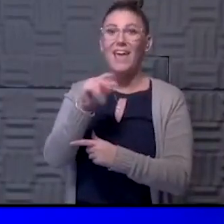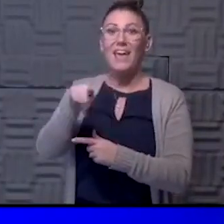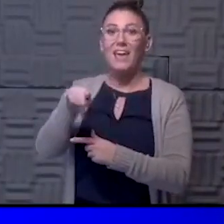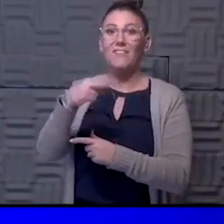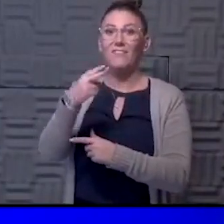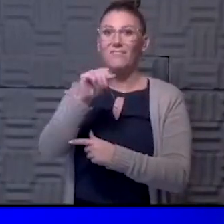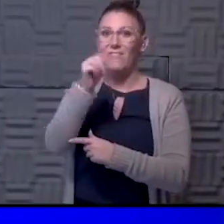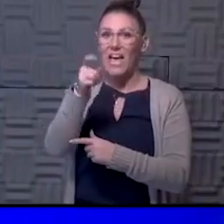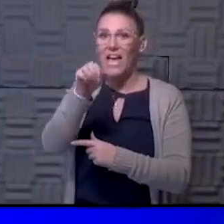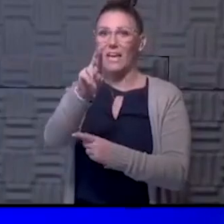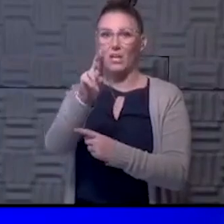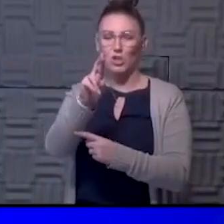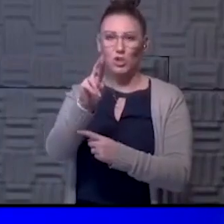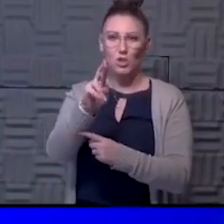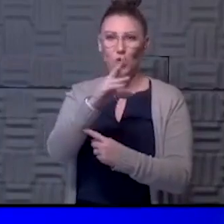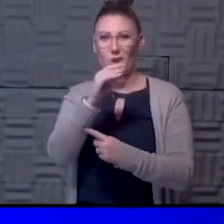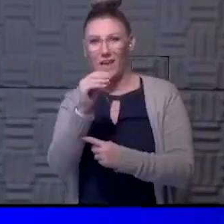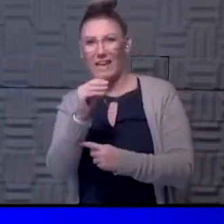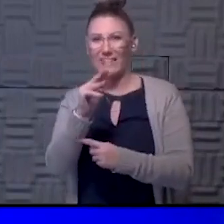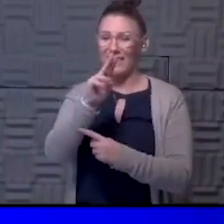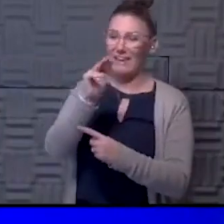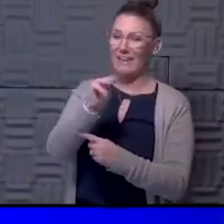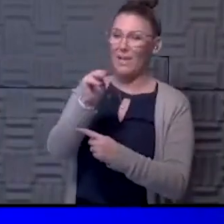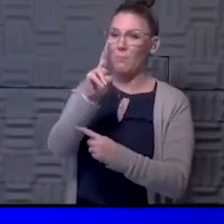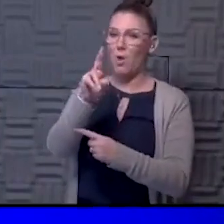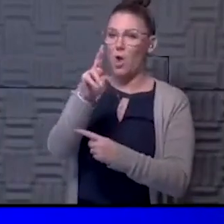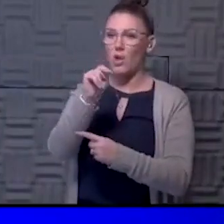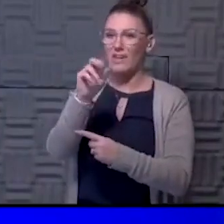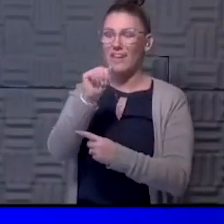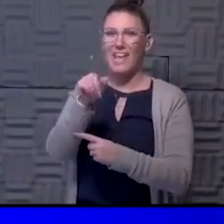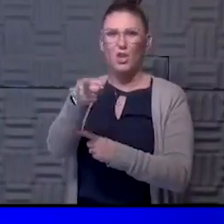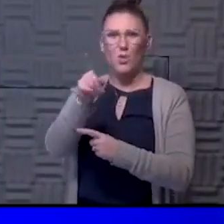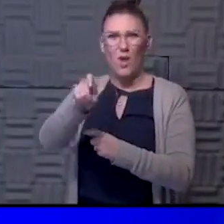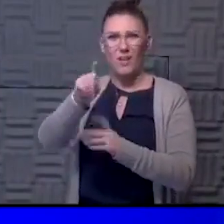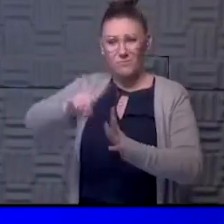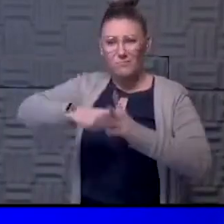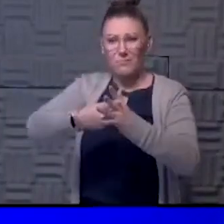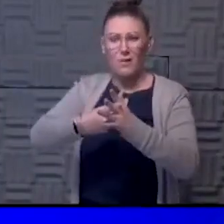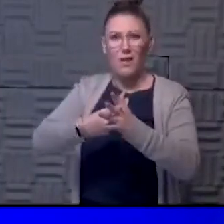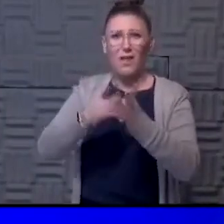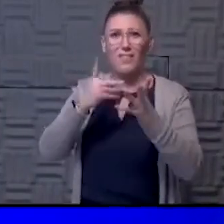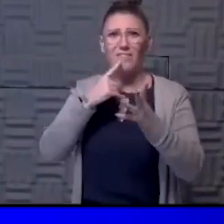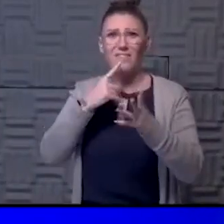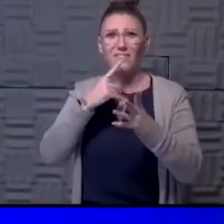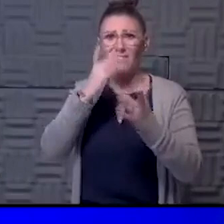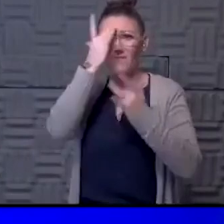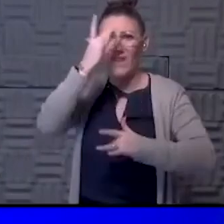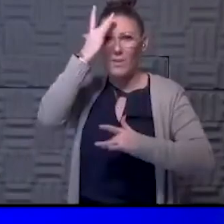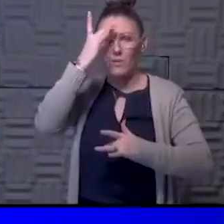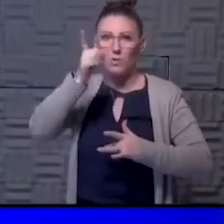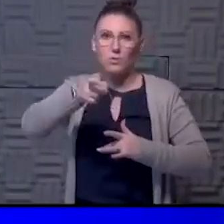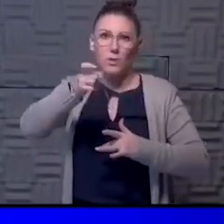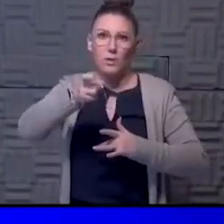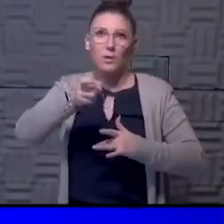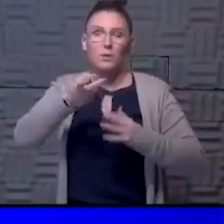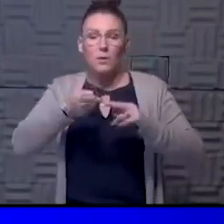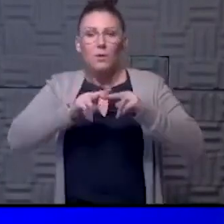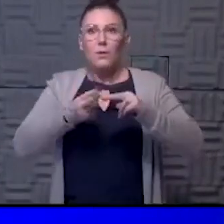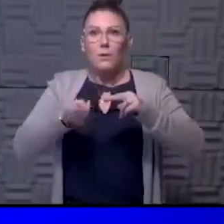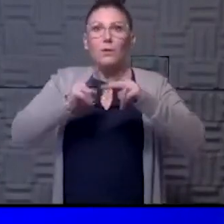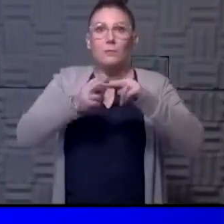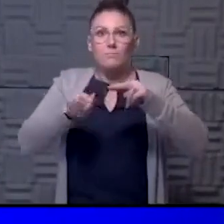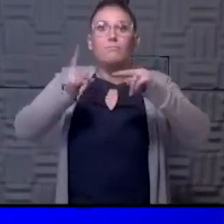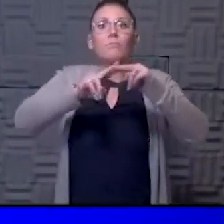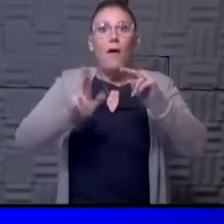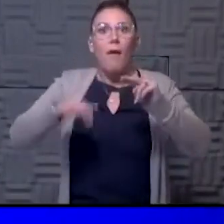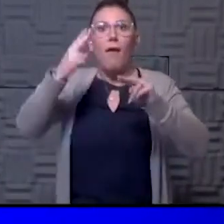if they are, basically you have to inactivate the virus. The problem with that, though, is you have to grow up so much volume, such